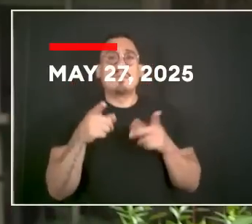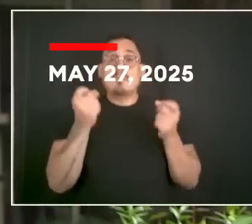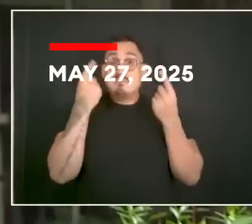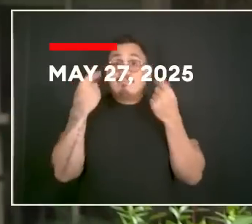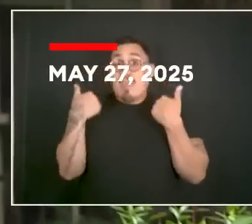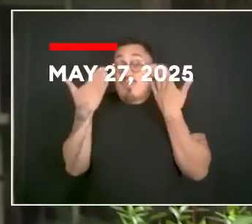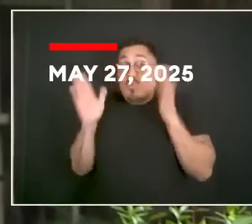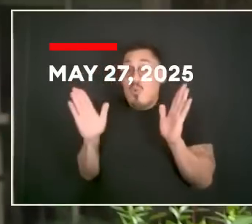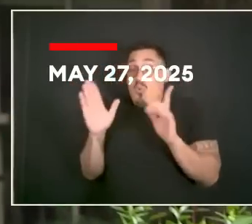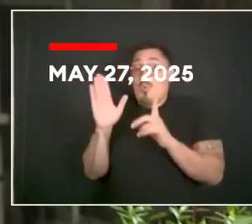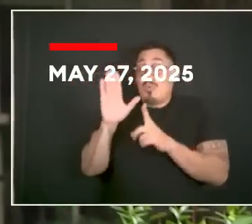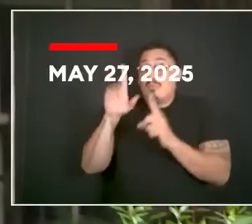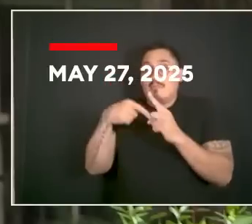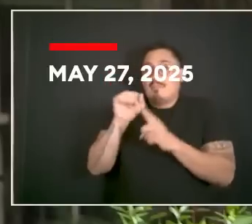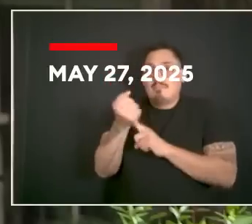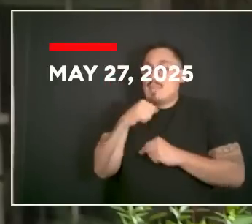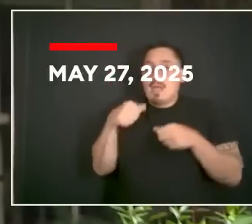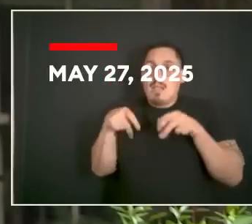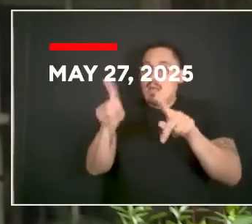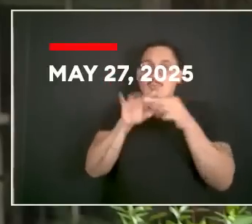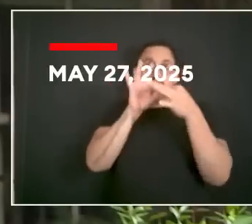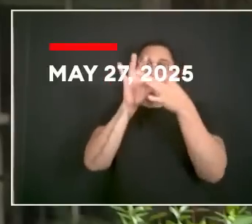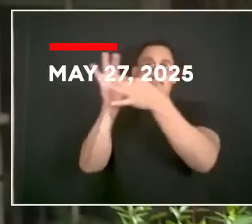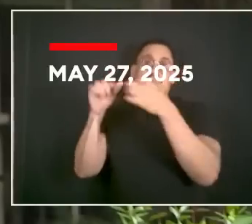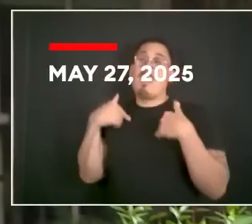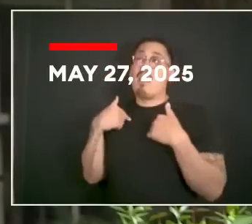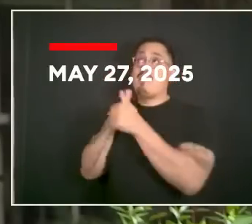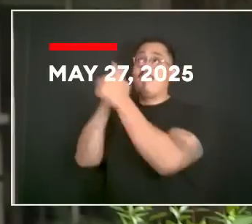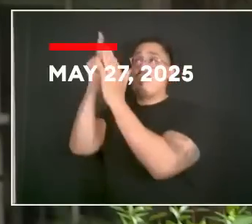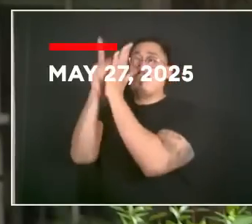coordinate with them, and I'm going to follow the laws. You know me, I don't break laws. I follow laws.